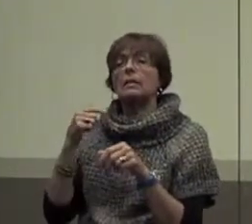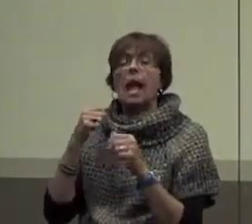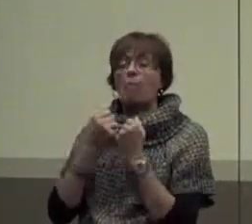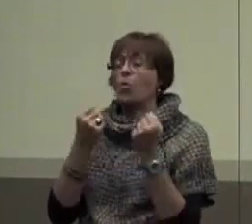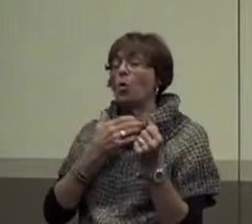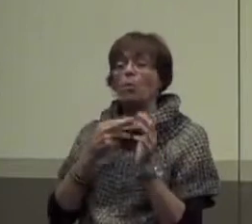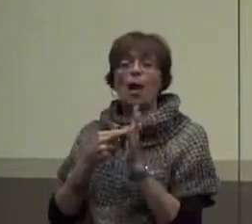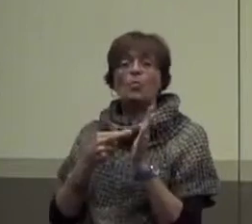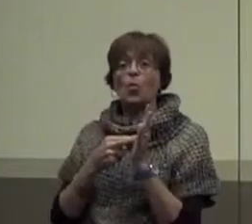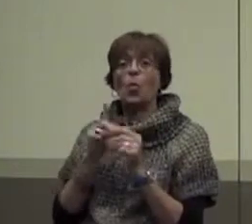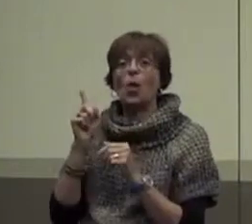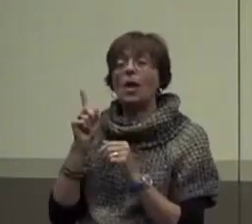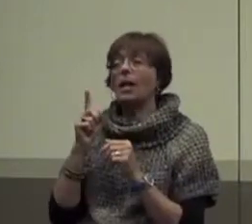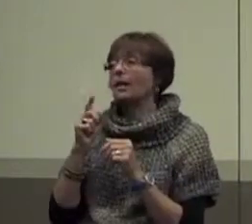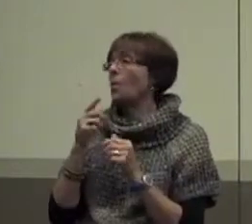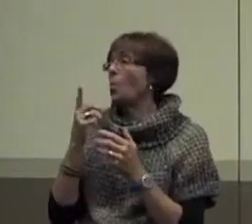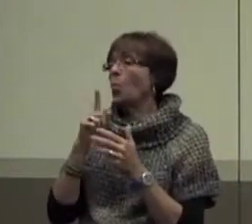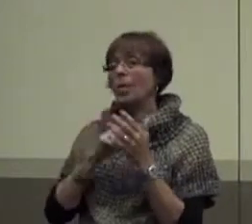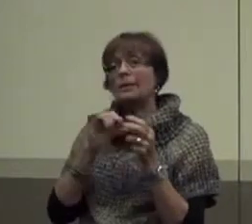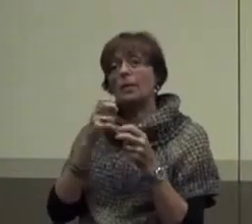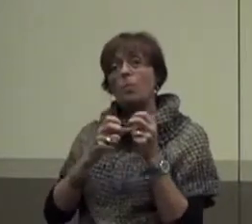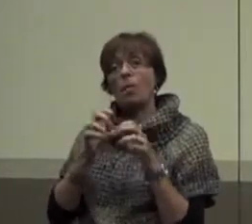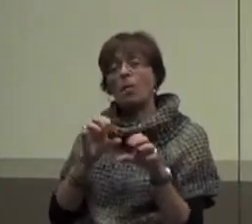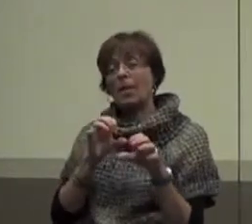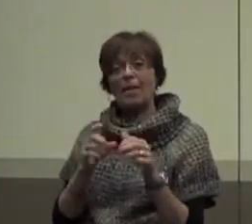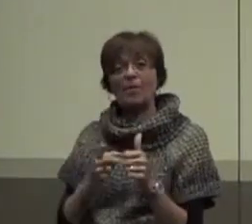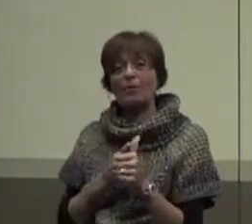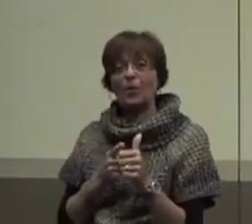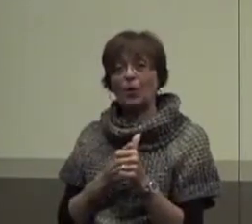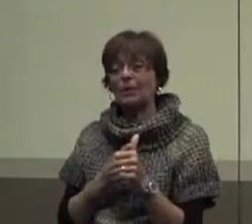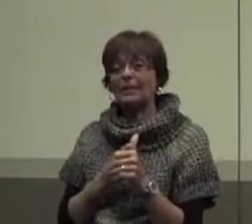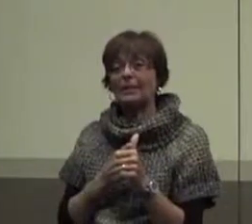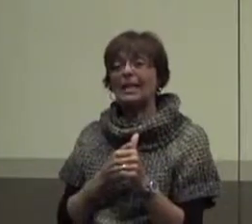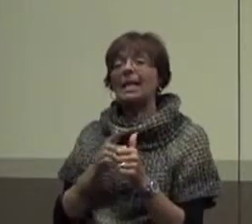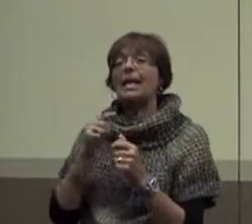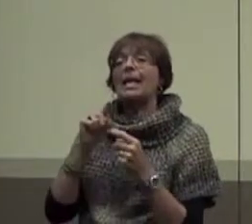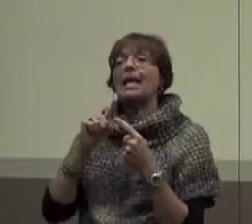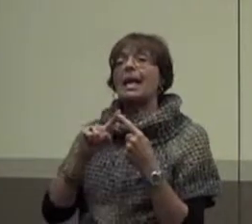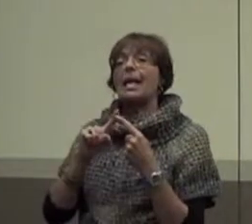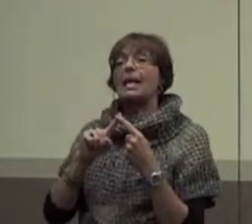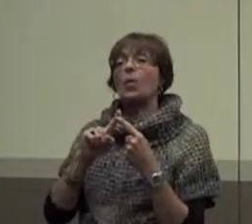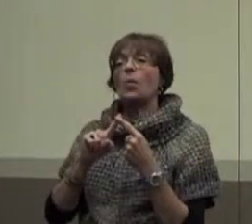own rule here because I'd say, what is the problem behavior first, right? And it was